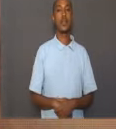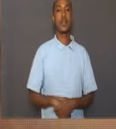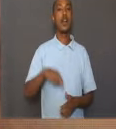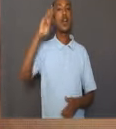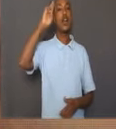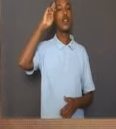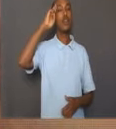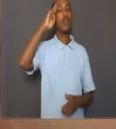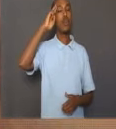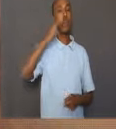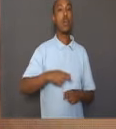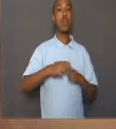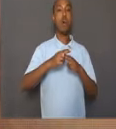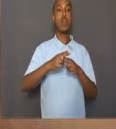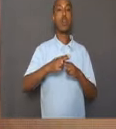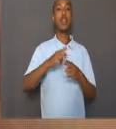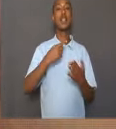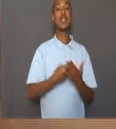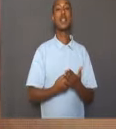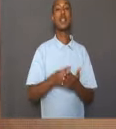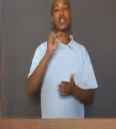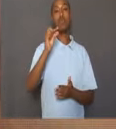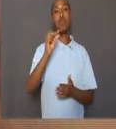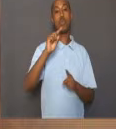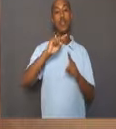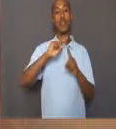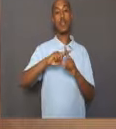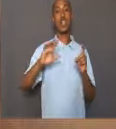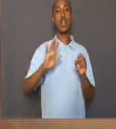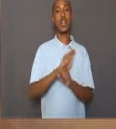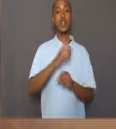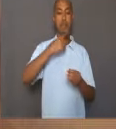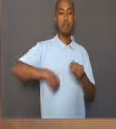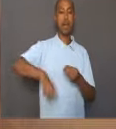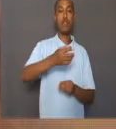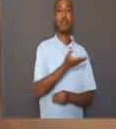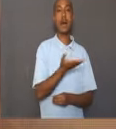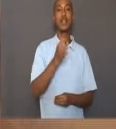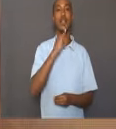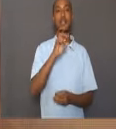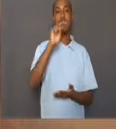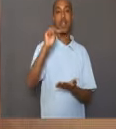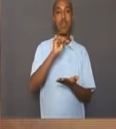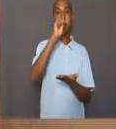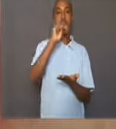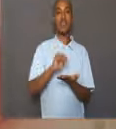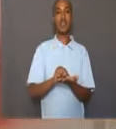Rutherford called this small, positively charged bundle of matter the nucleus.